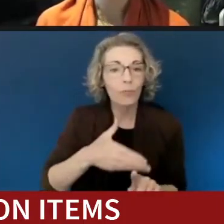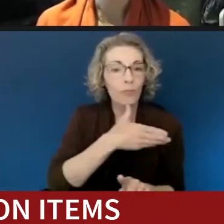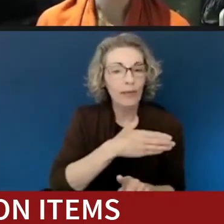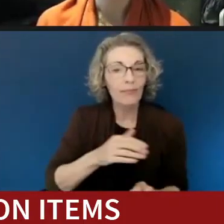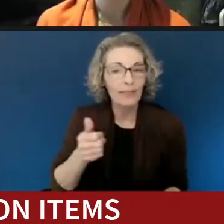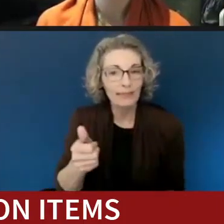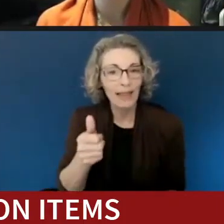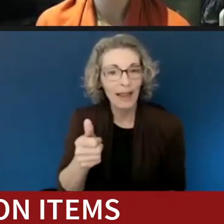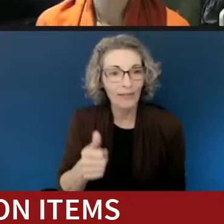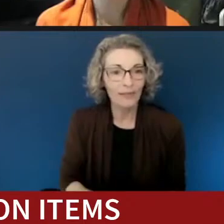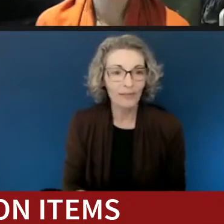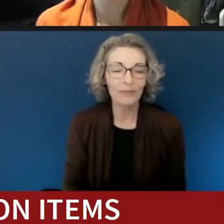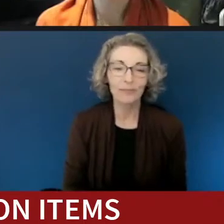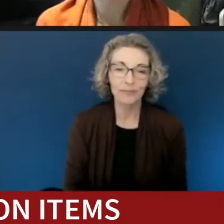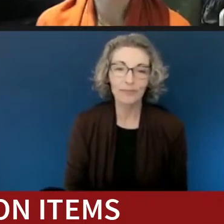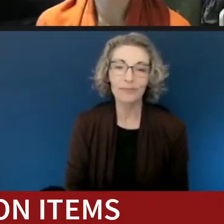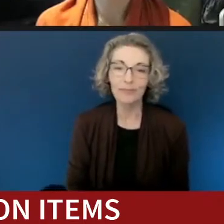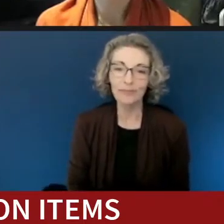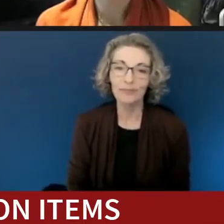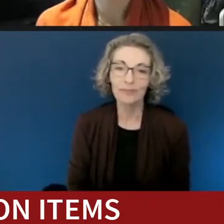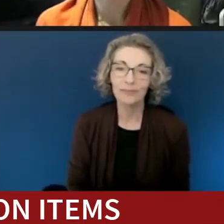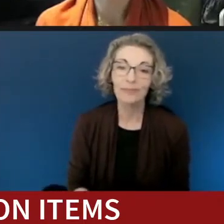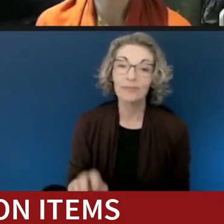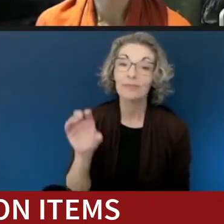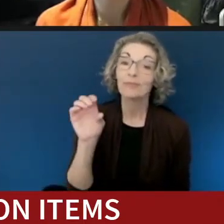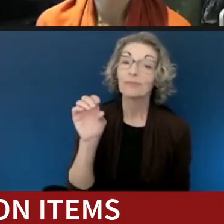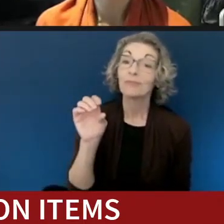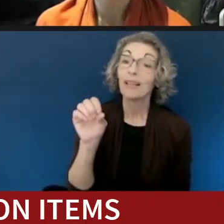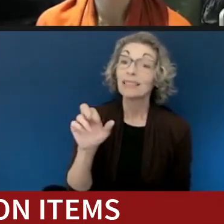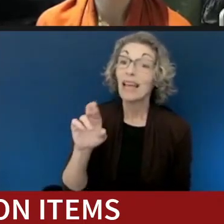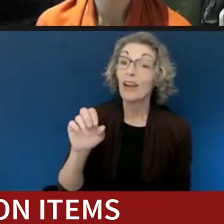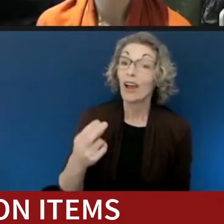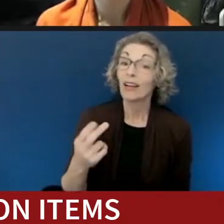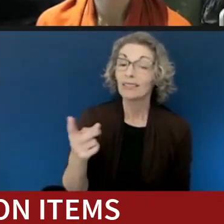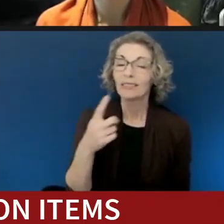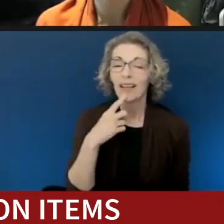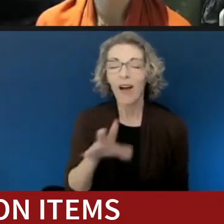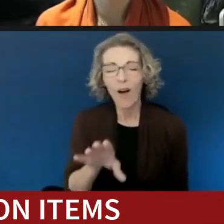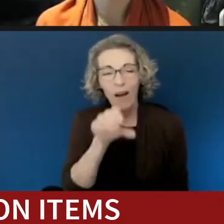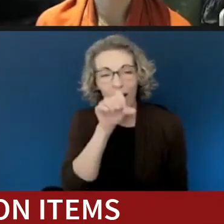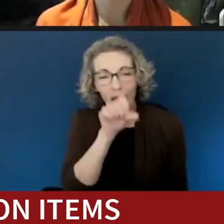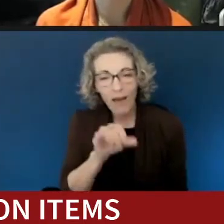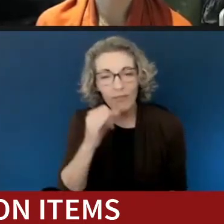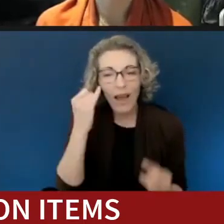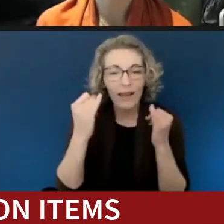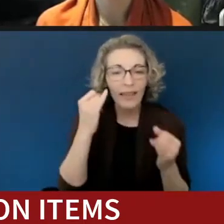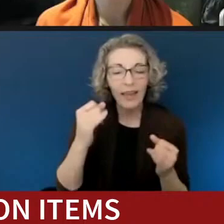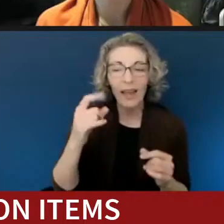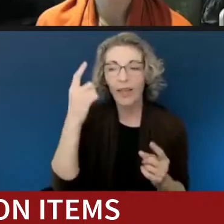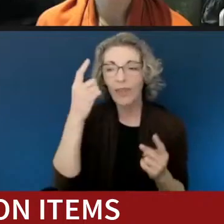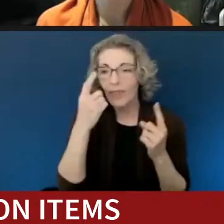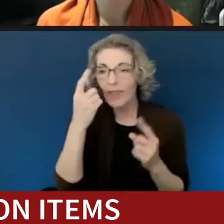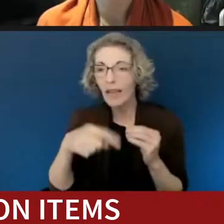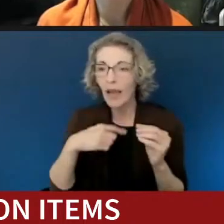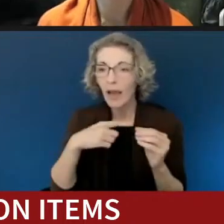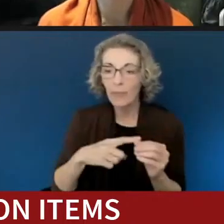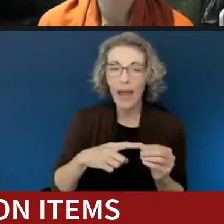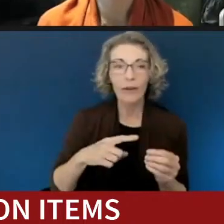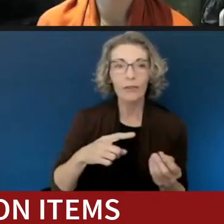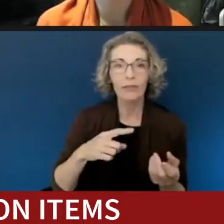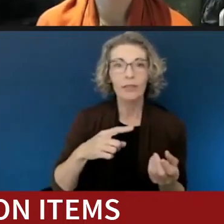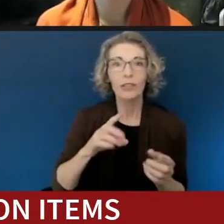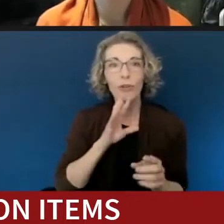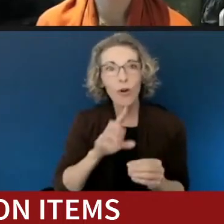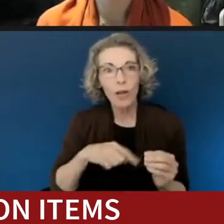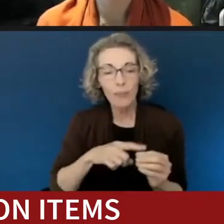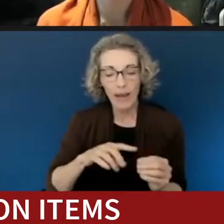I love those ideas of thinking and talking about some of the benefits of disclosure that aren't like a